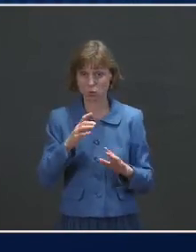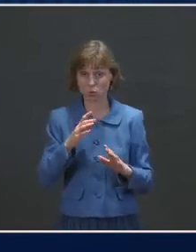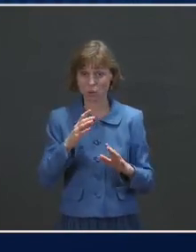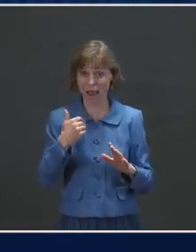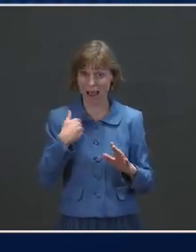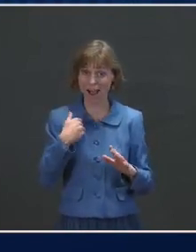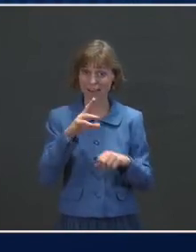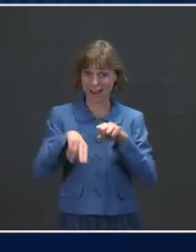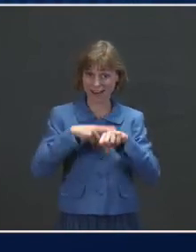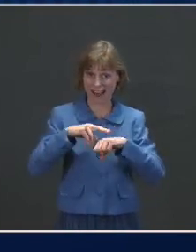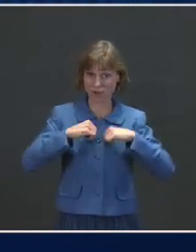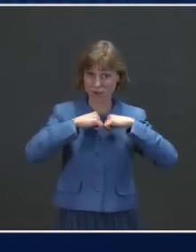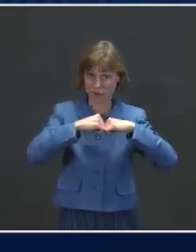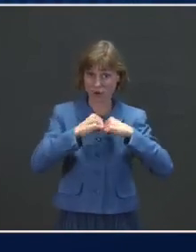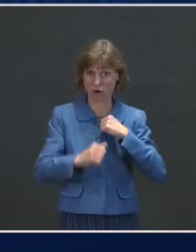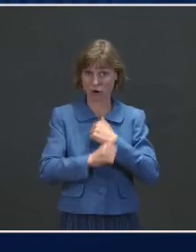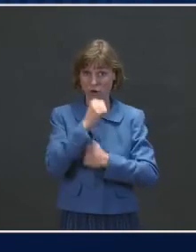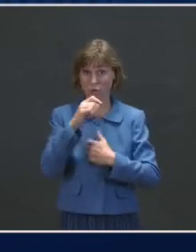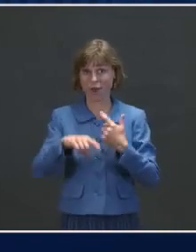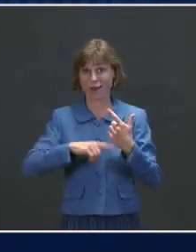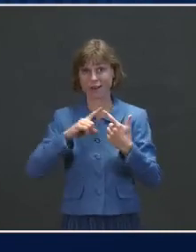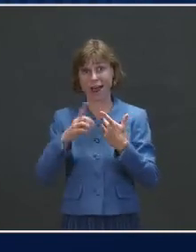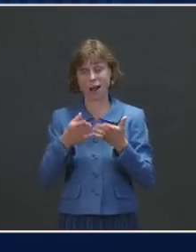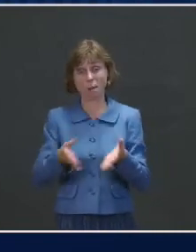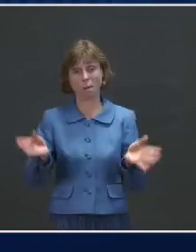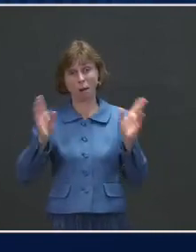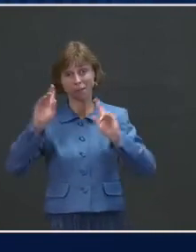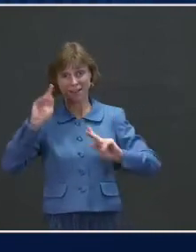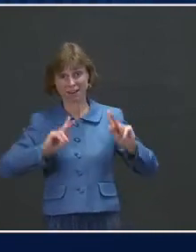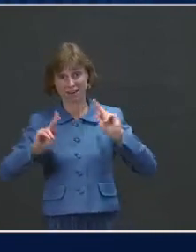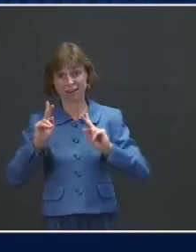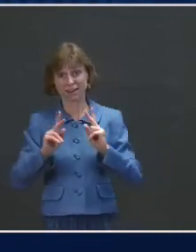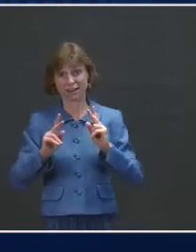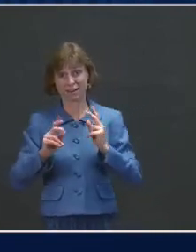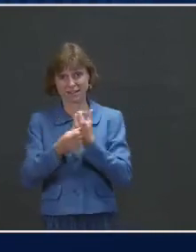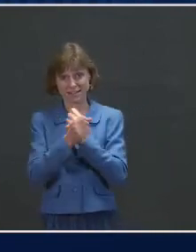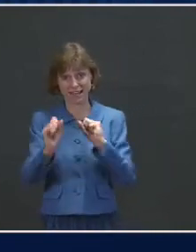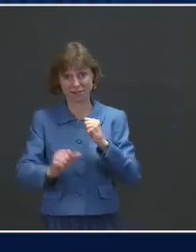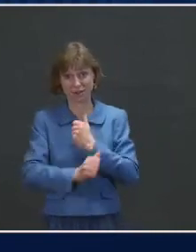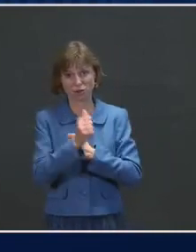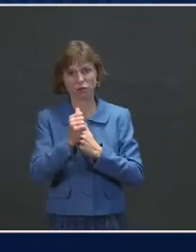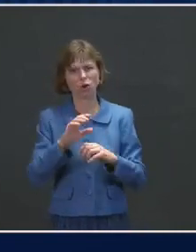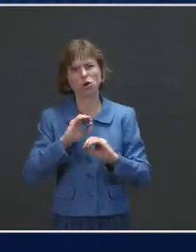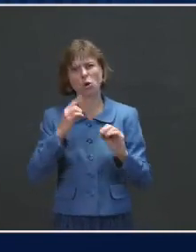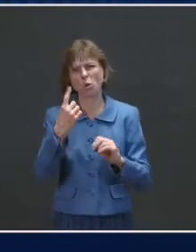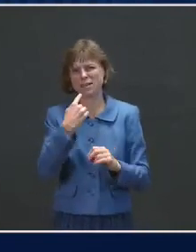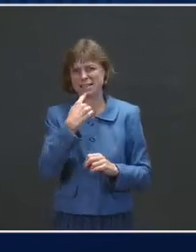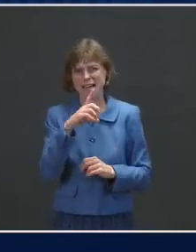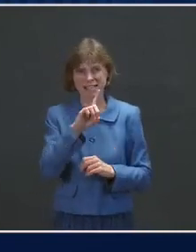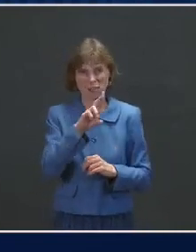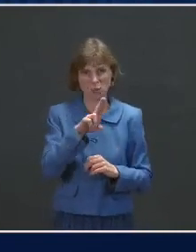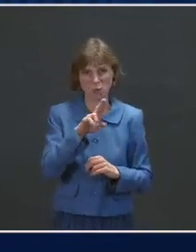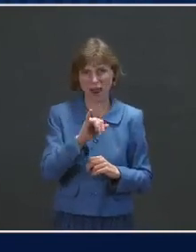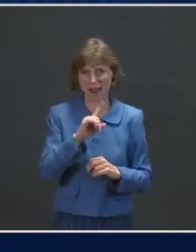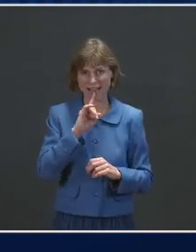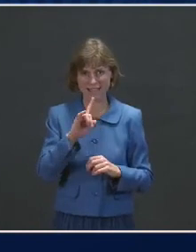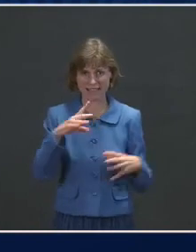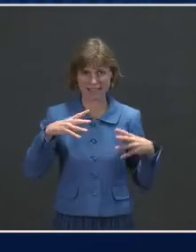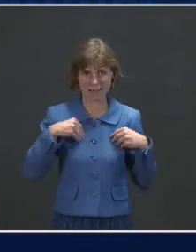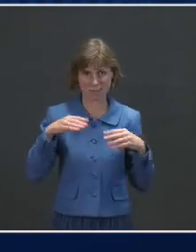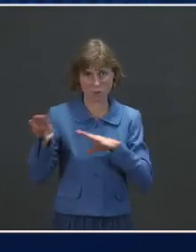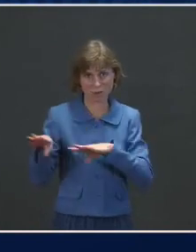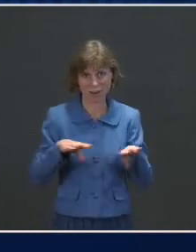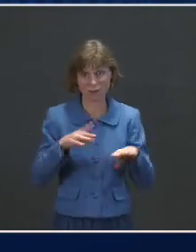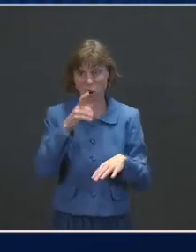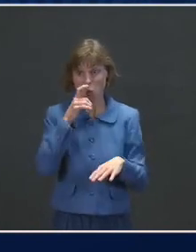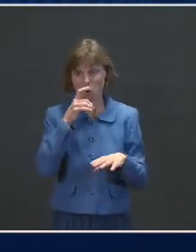threat, and on recent arrivals. Nobody is saying that DUIs or assault are acceptable behavior, and those arrested